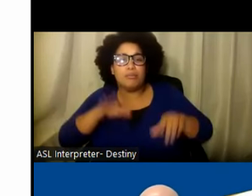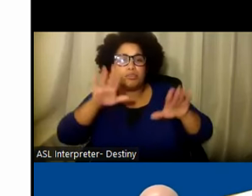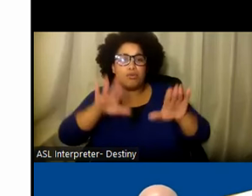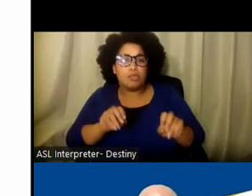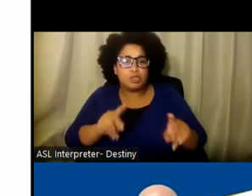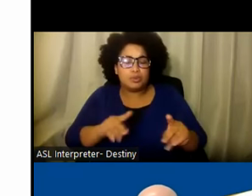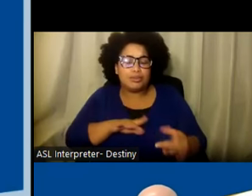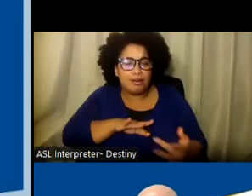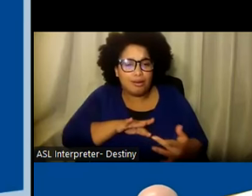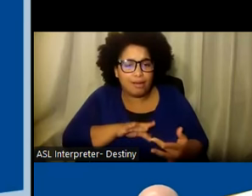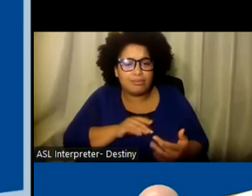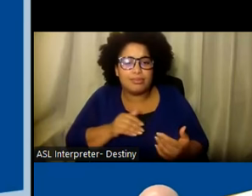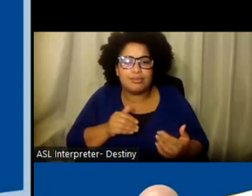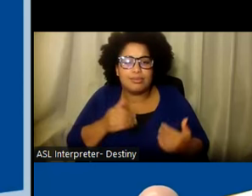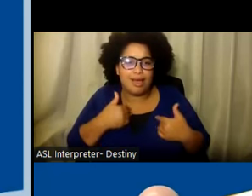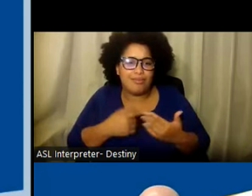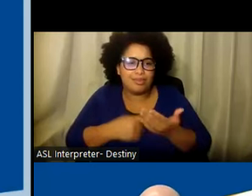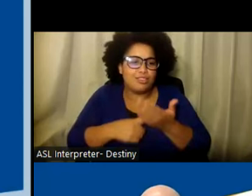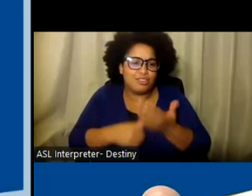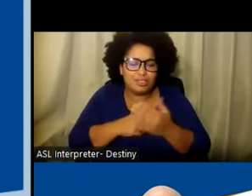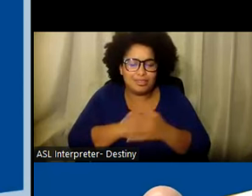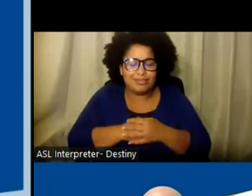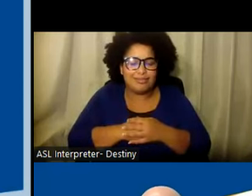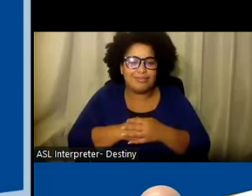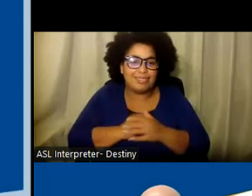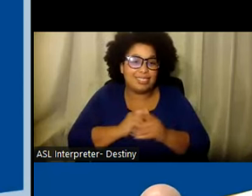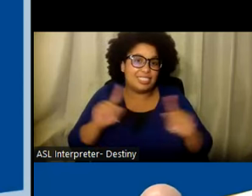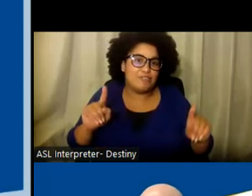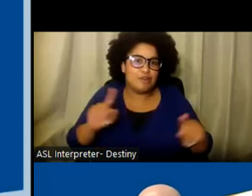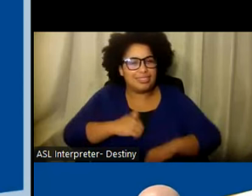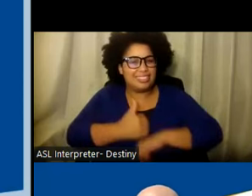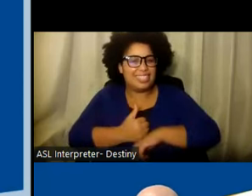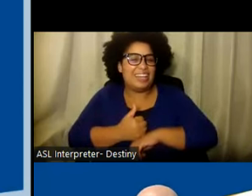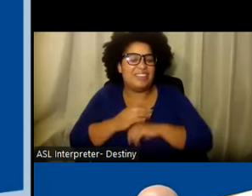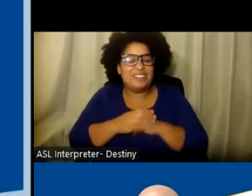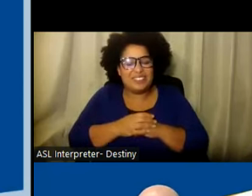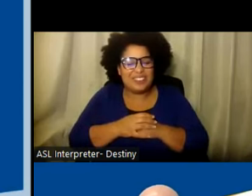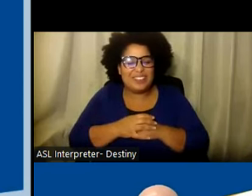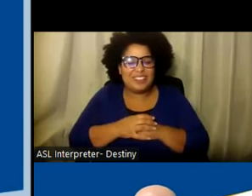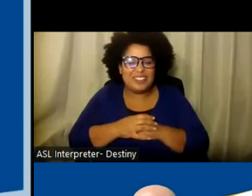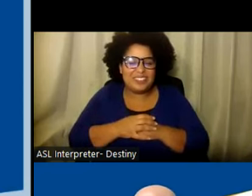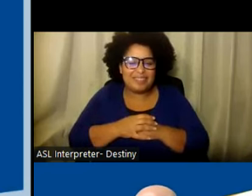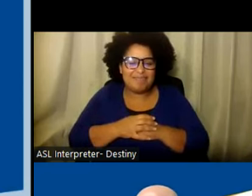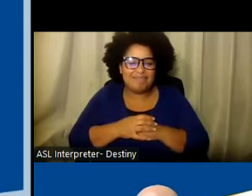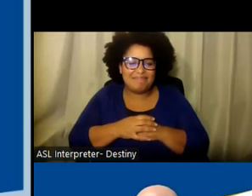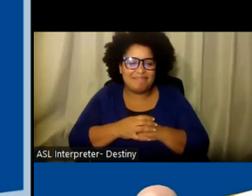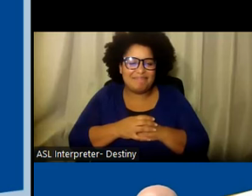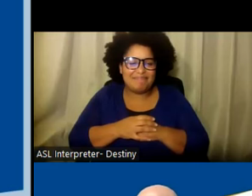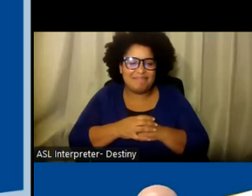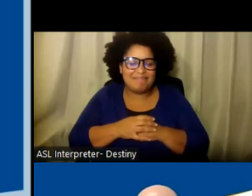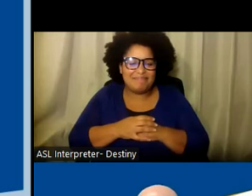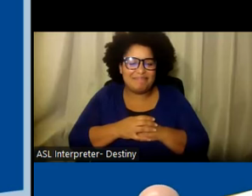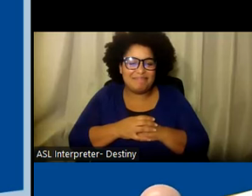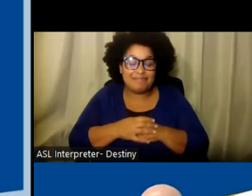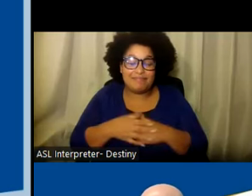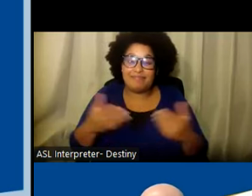to connect and have a dialogue in a different format from what we covered today. And